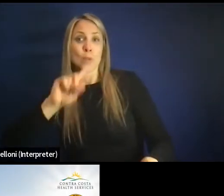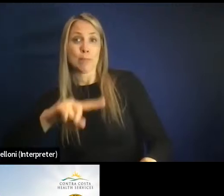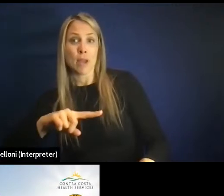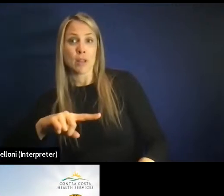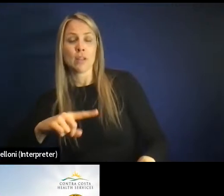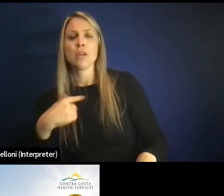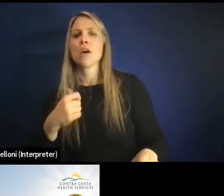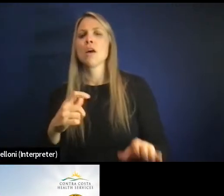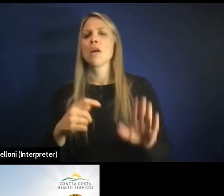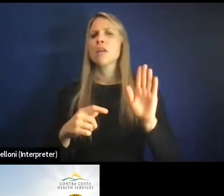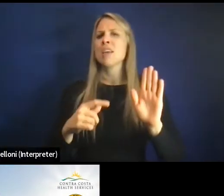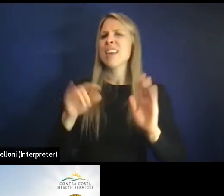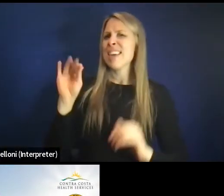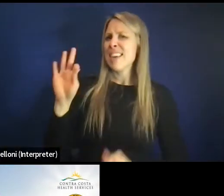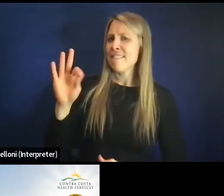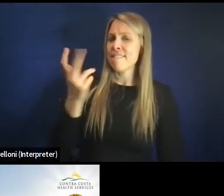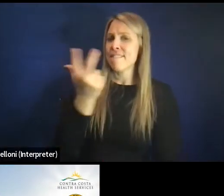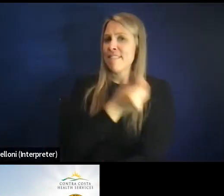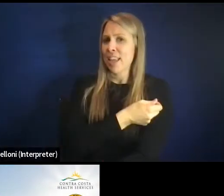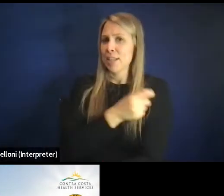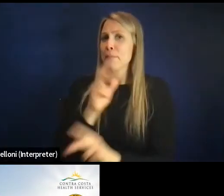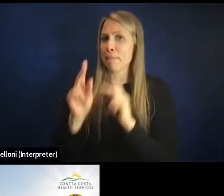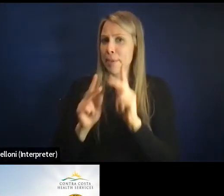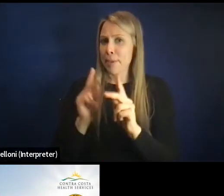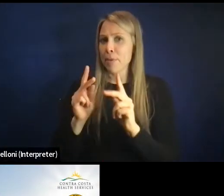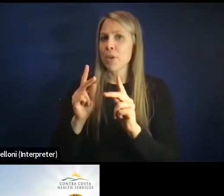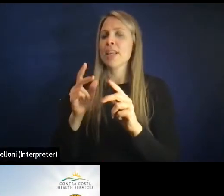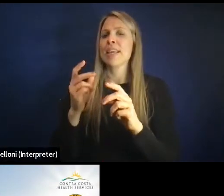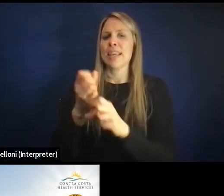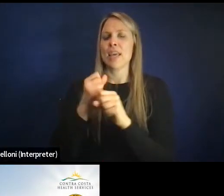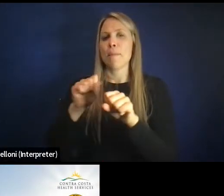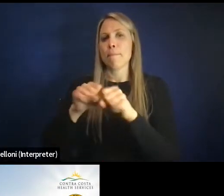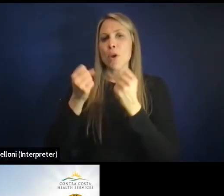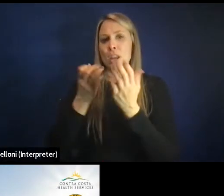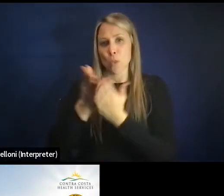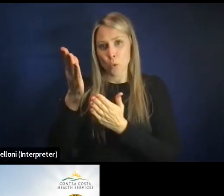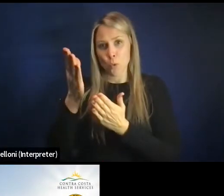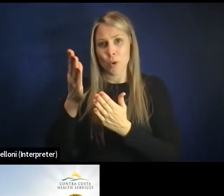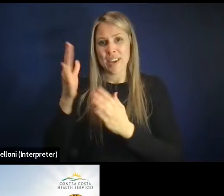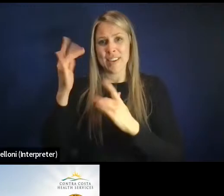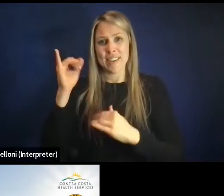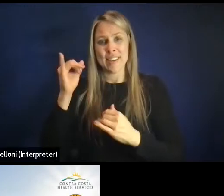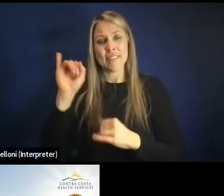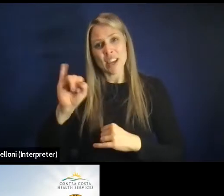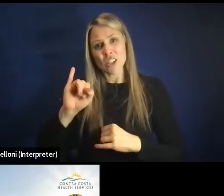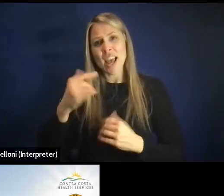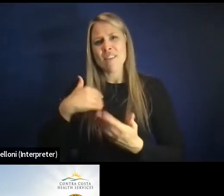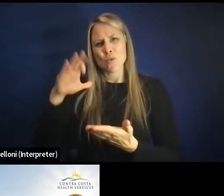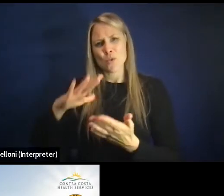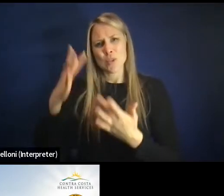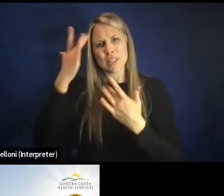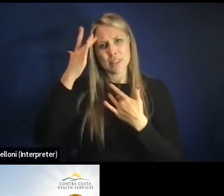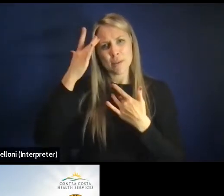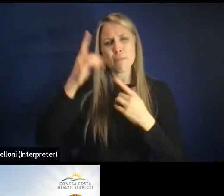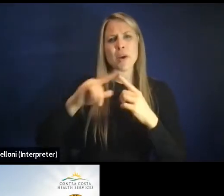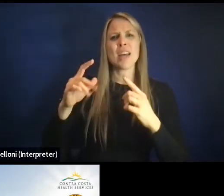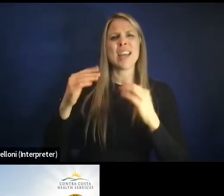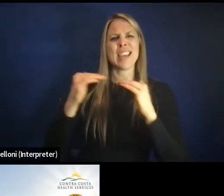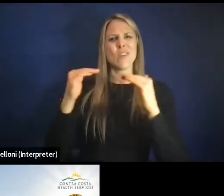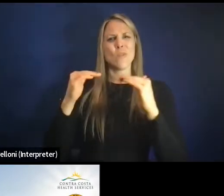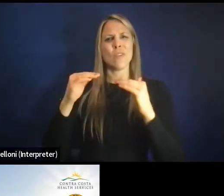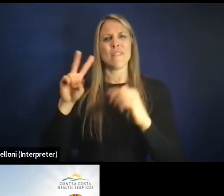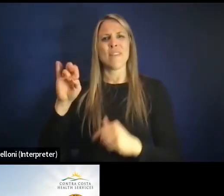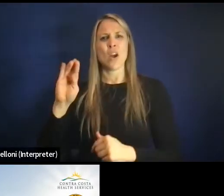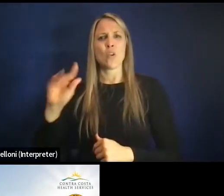start with, if vaccinated people who get breakthrough infections have reduced symptoms, but carry just as much as a viral